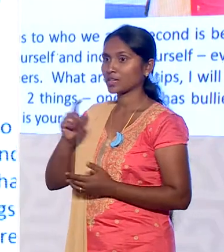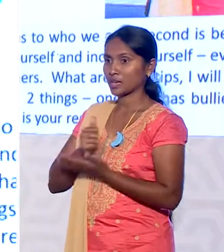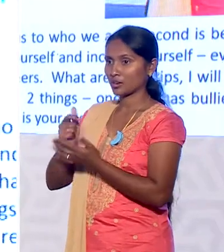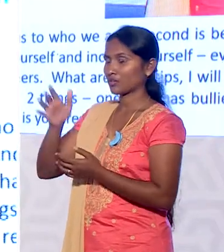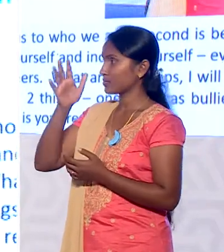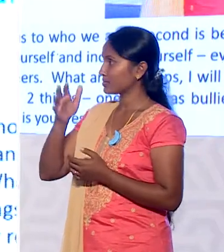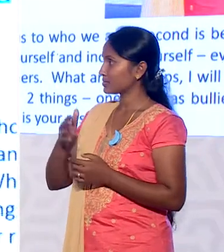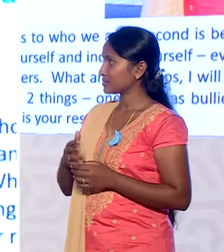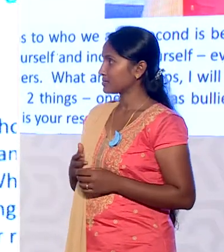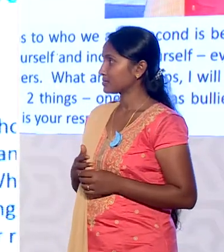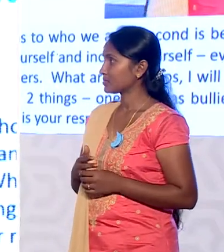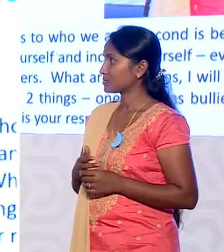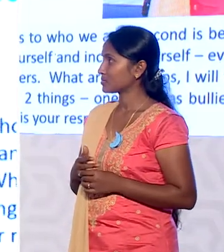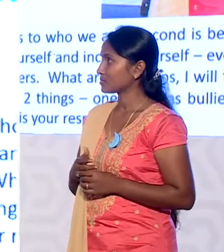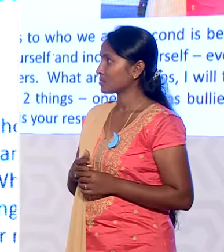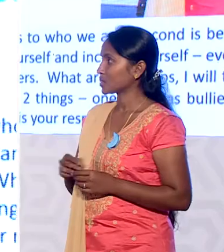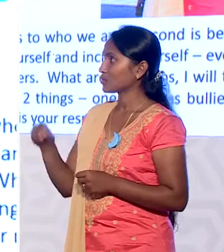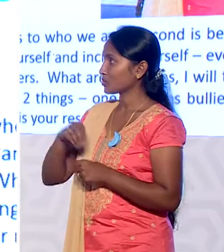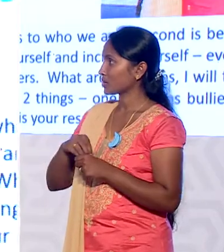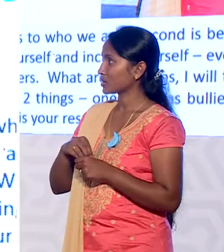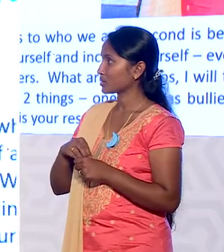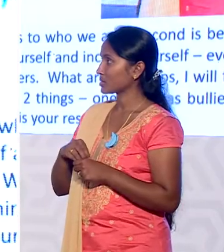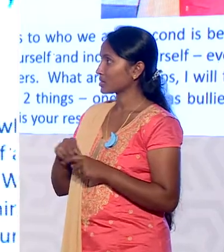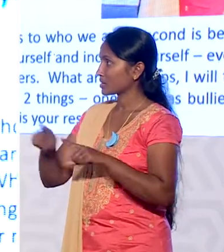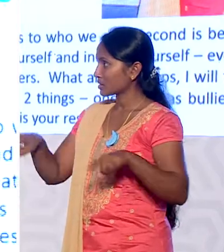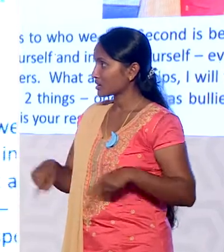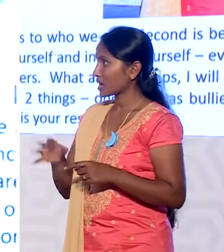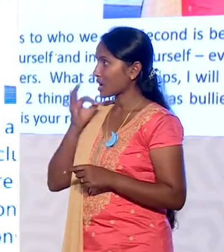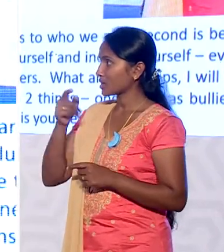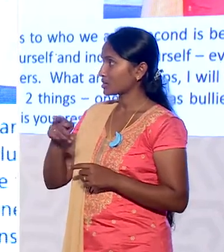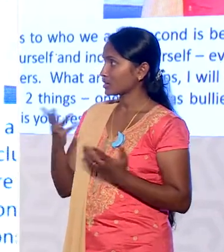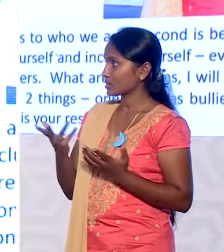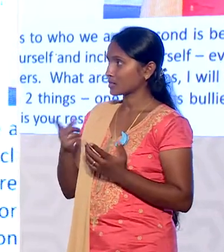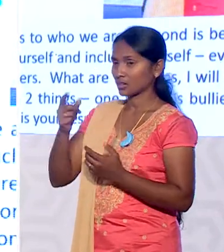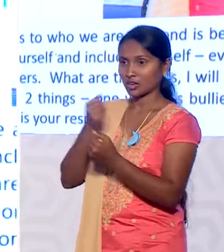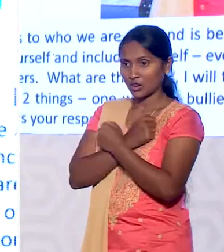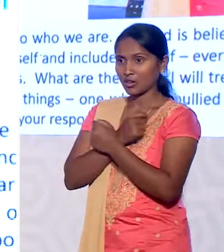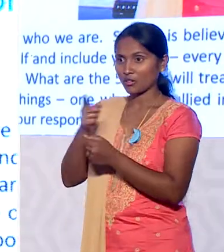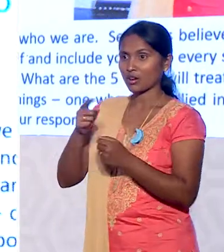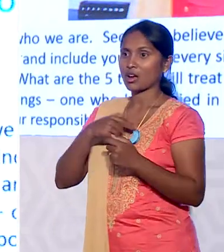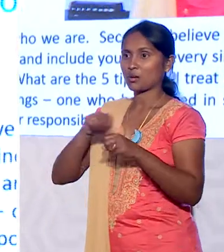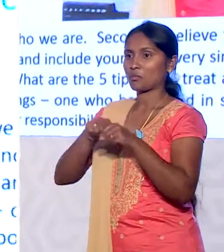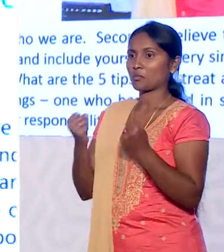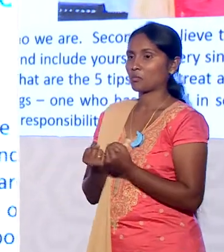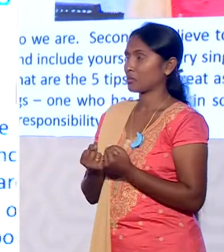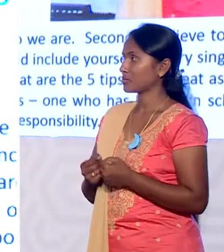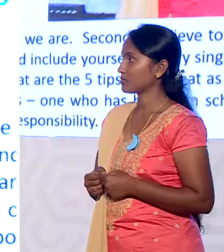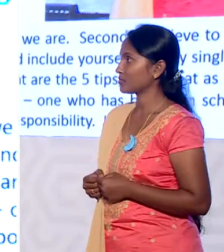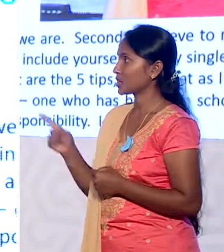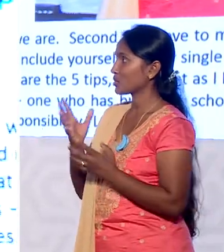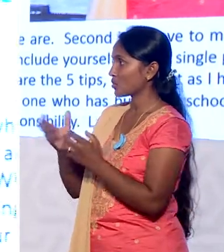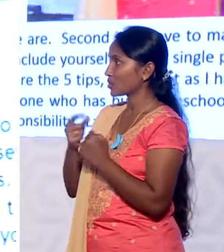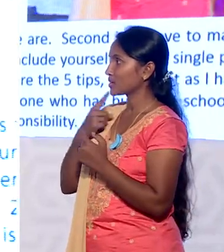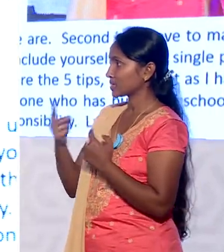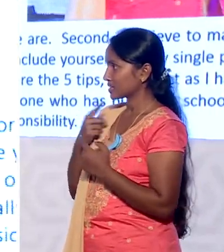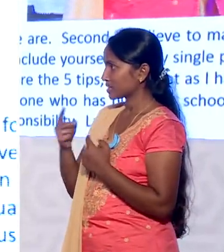die. And very publicly on stages for the last 2 years, I've allowed my heart be broken. I want you to